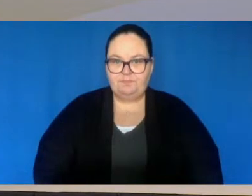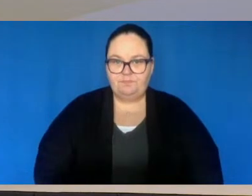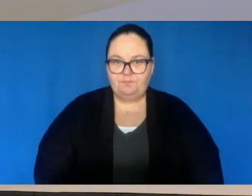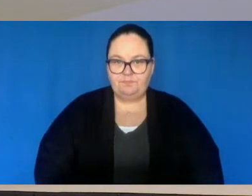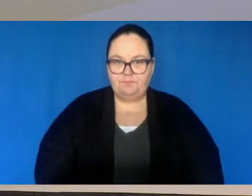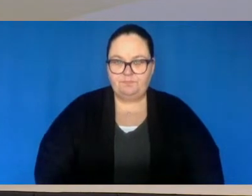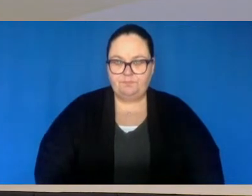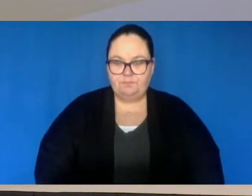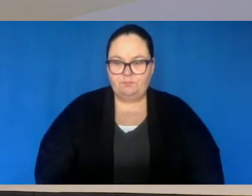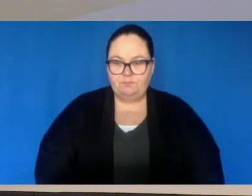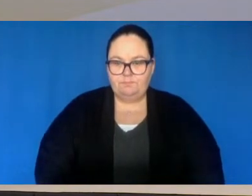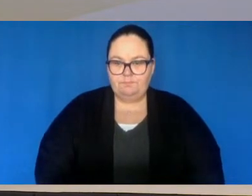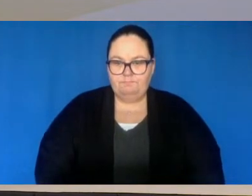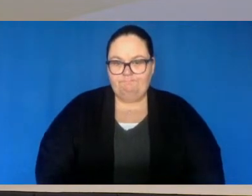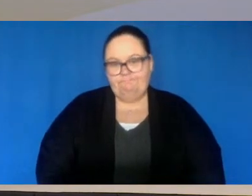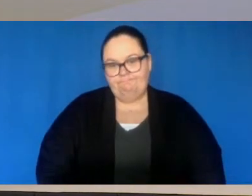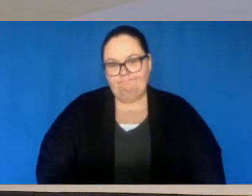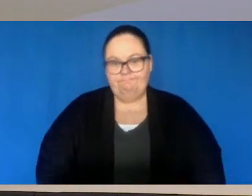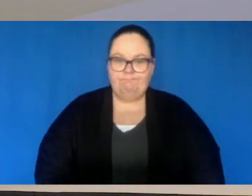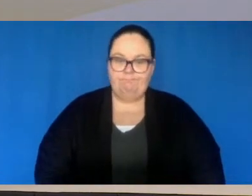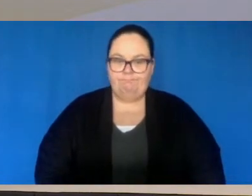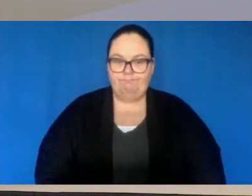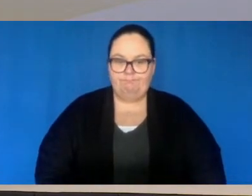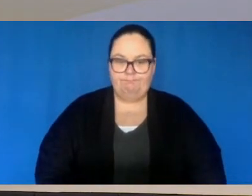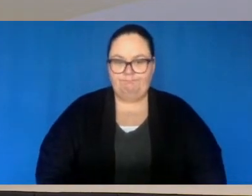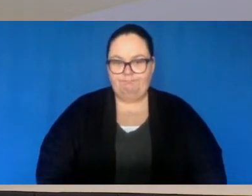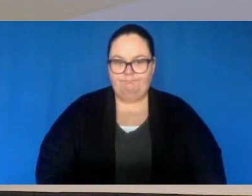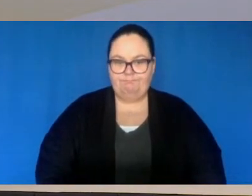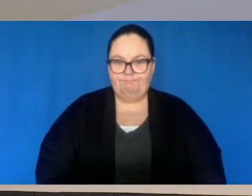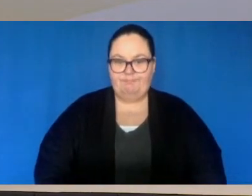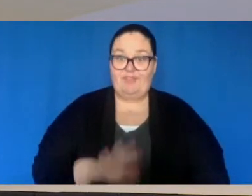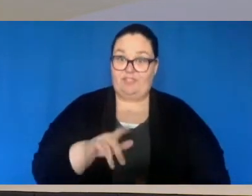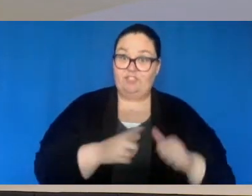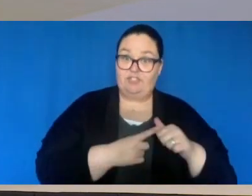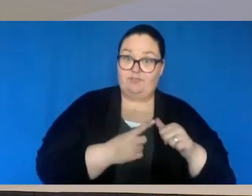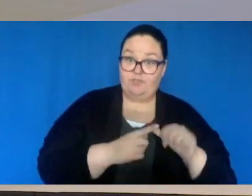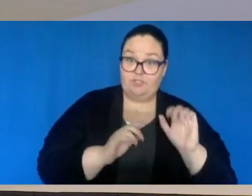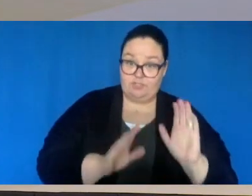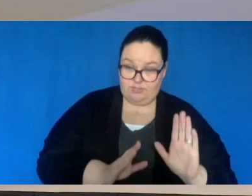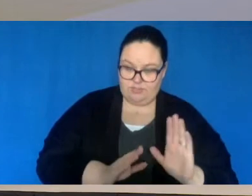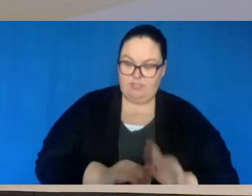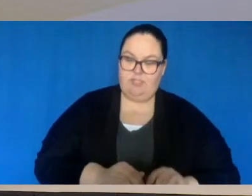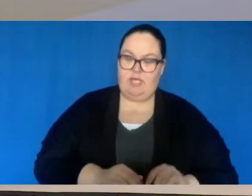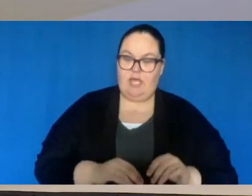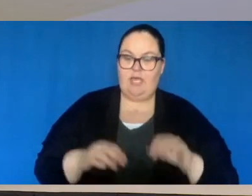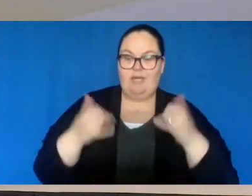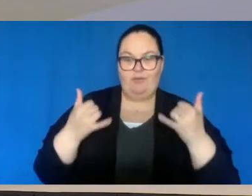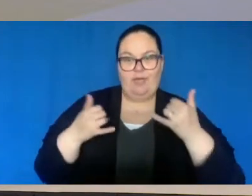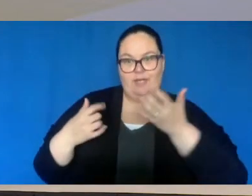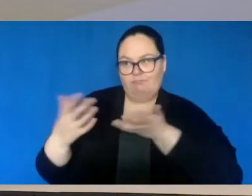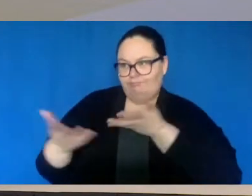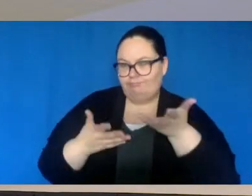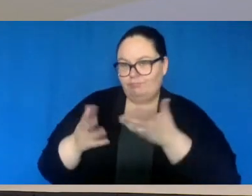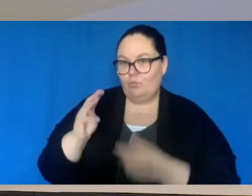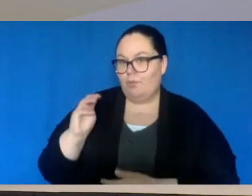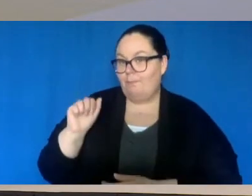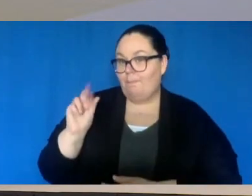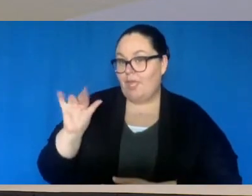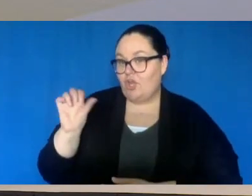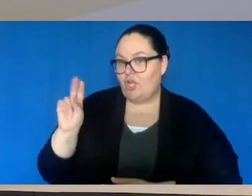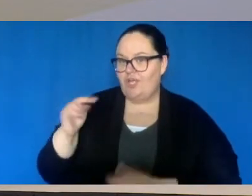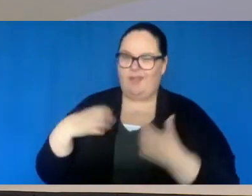And so, I mean, I guess that's the first thing. And we are certainly having conversations with Marion and Health PI